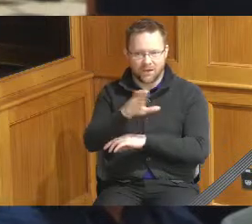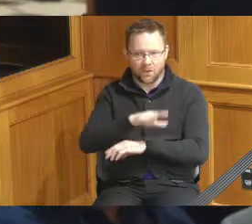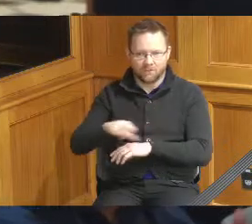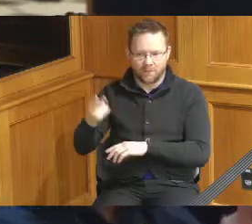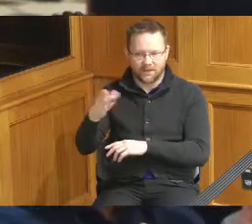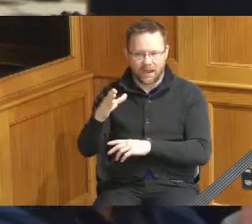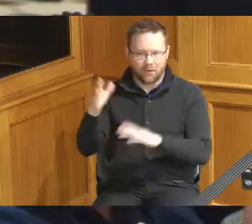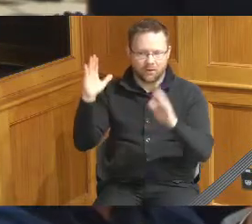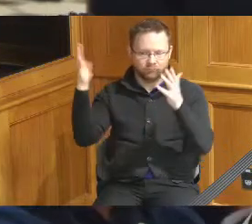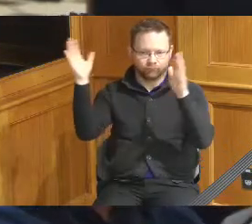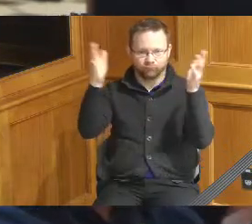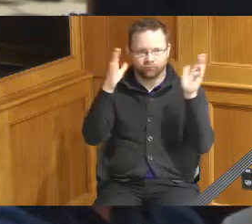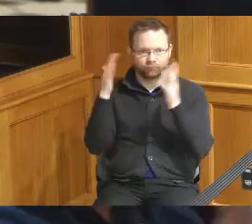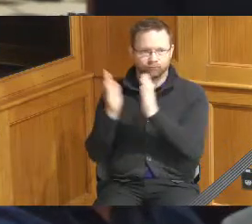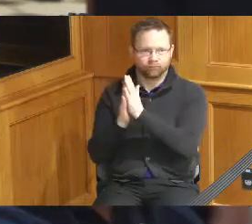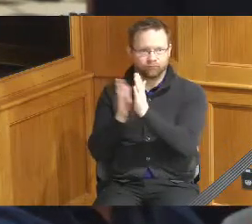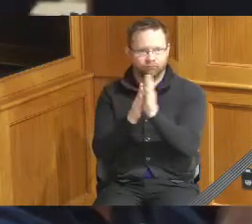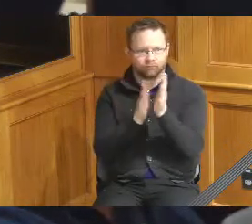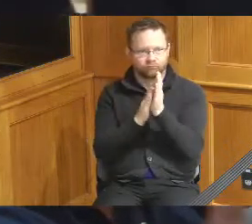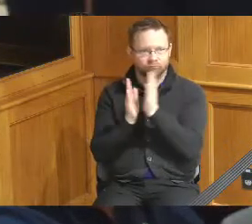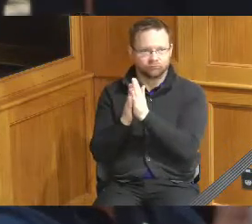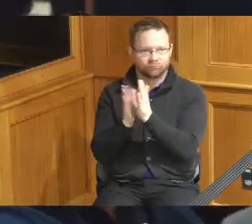County.